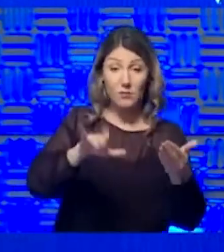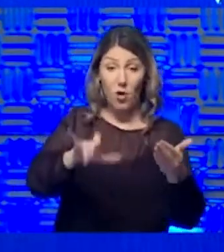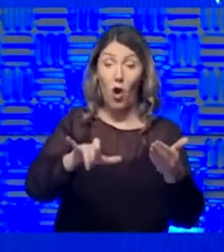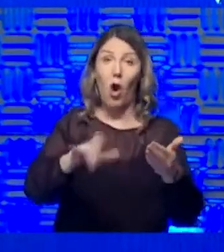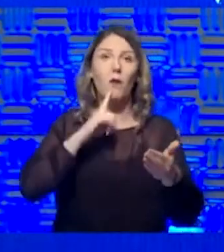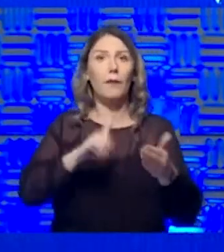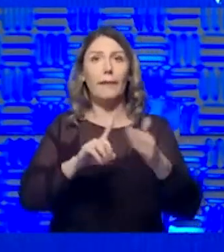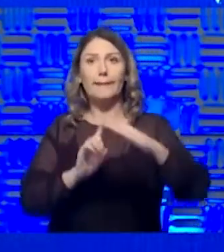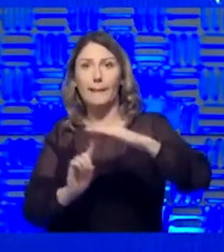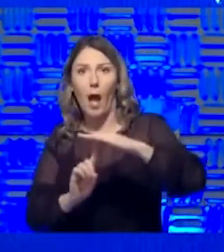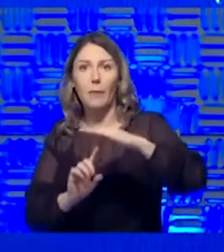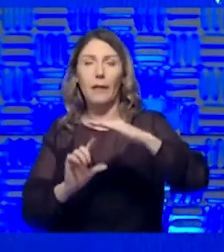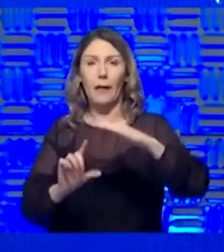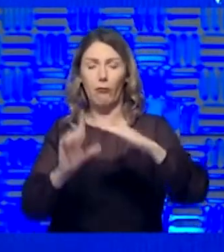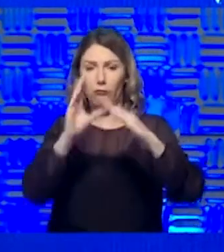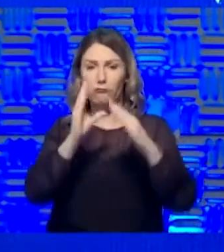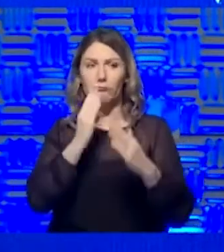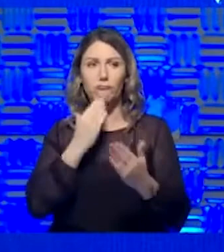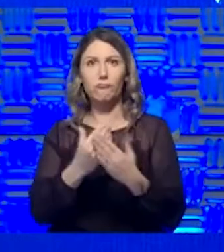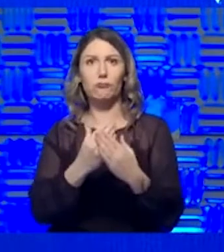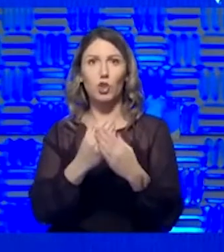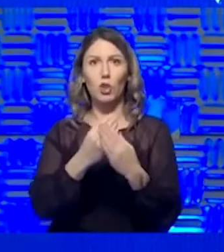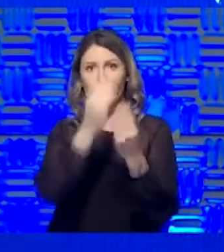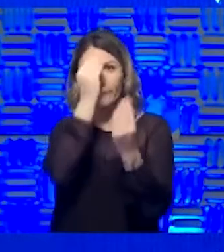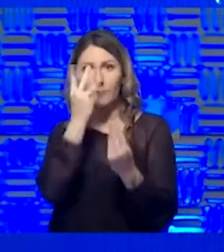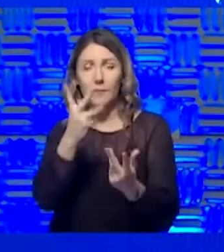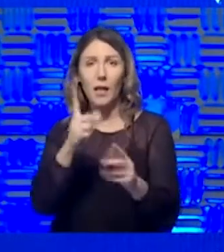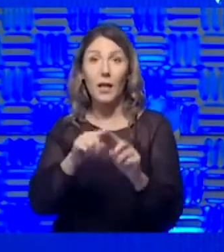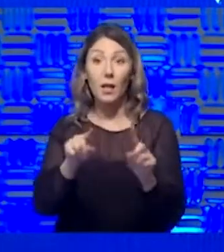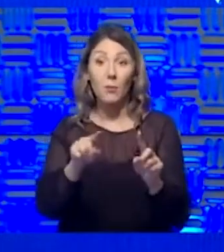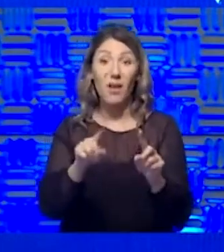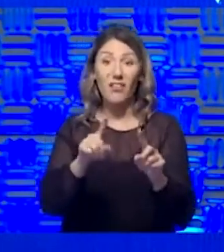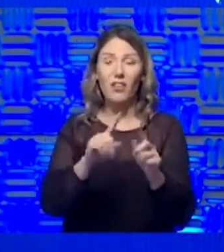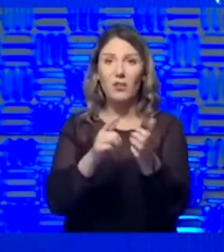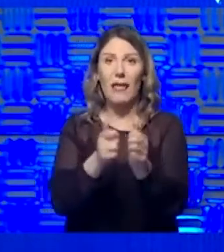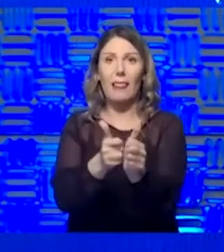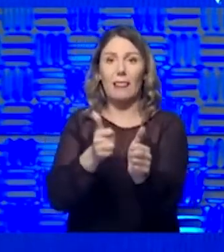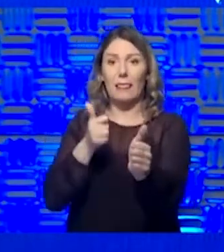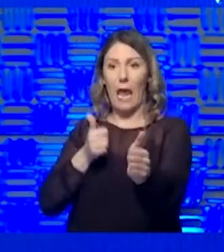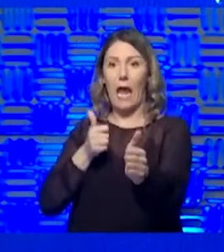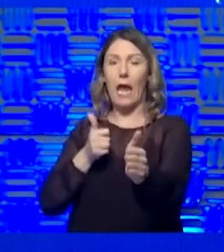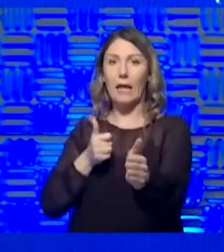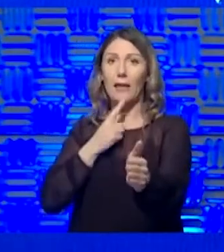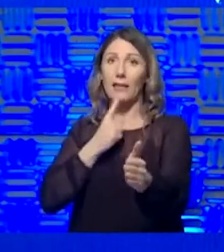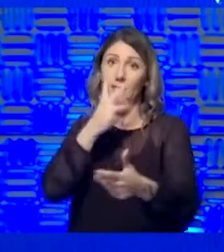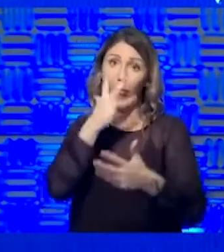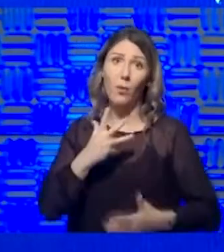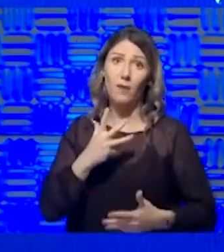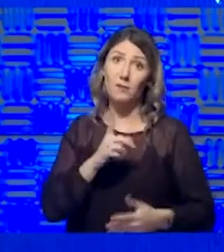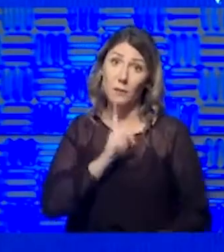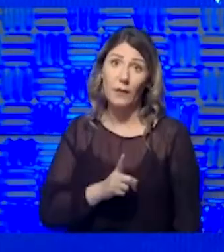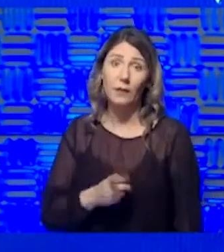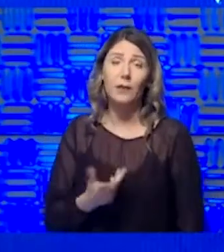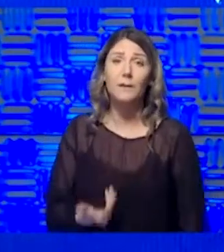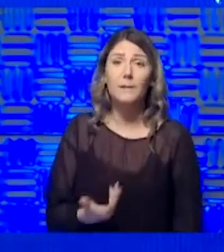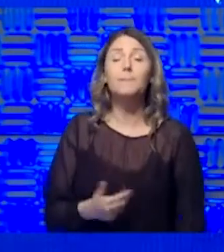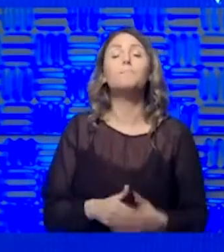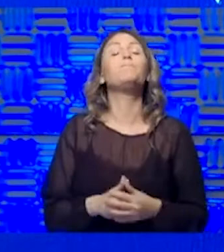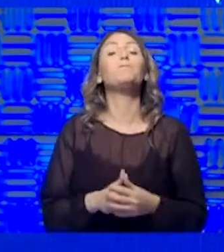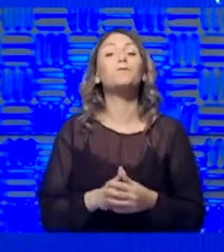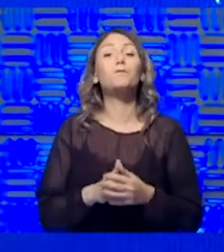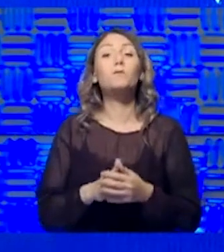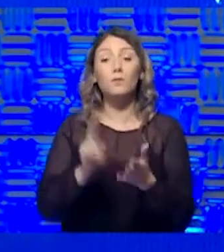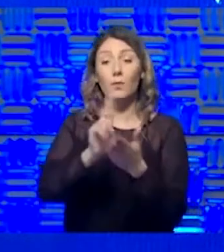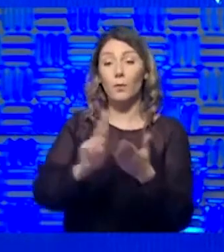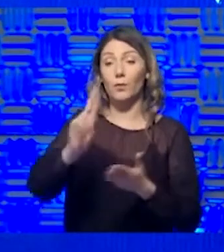denominator. They give you real good data, but it's a real long lag, and it's kind of depressing. So what the University of